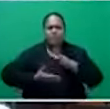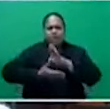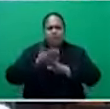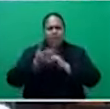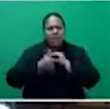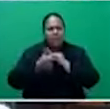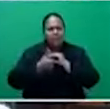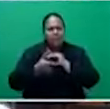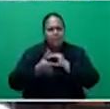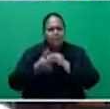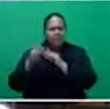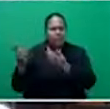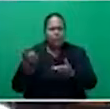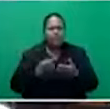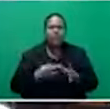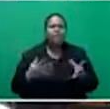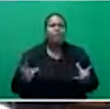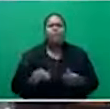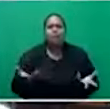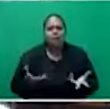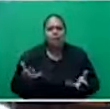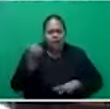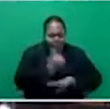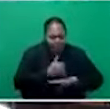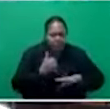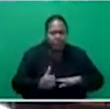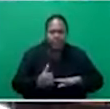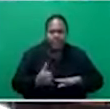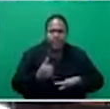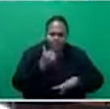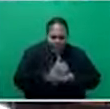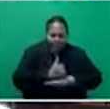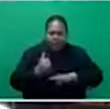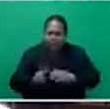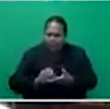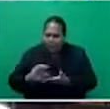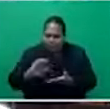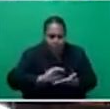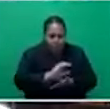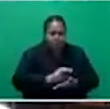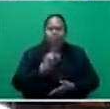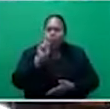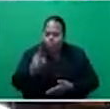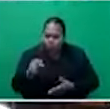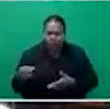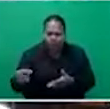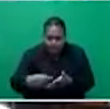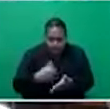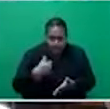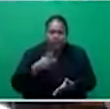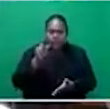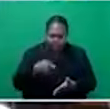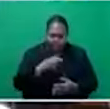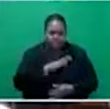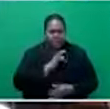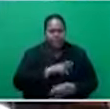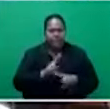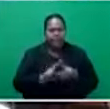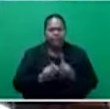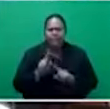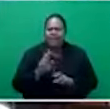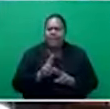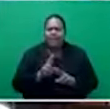bonds? Where else? Where else would they have invested? He can't tell you that. He does not know that. In the same way, they